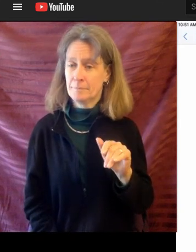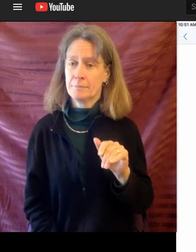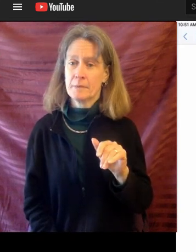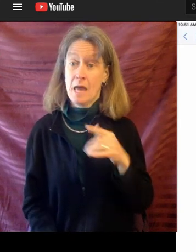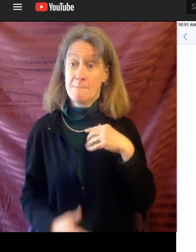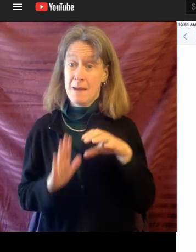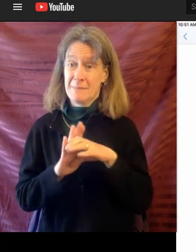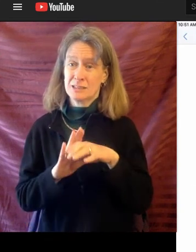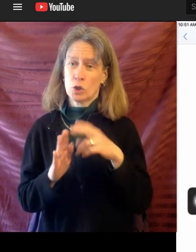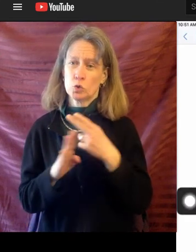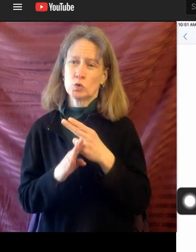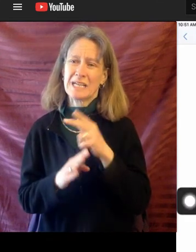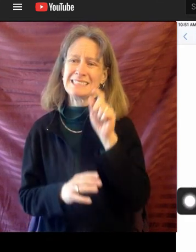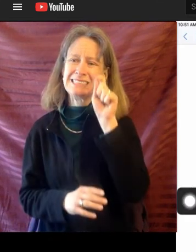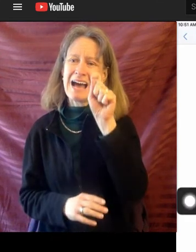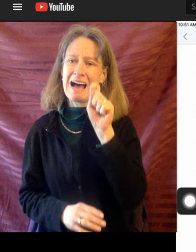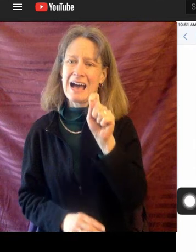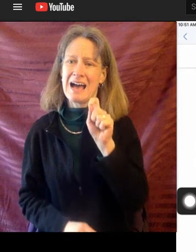dotted orange line.